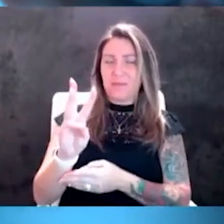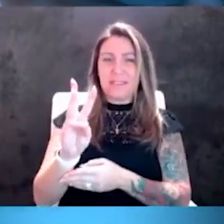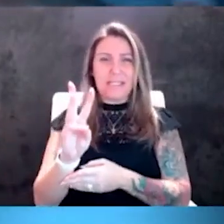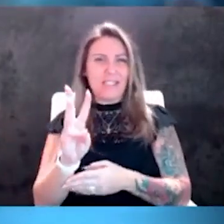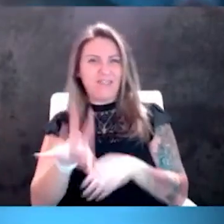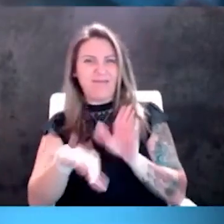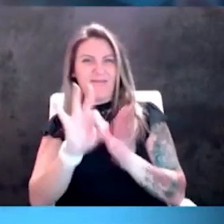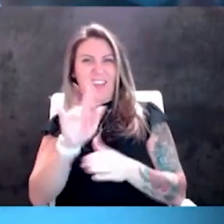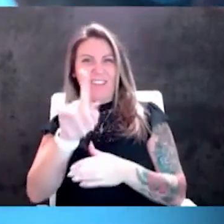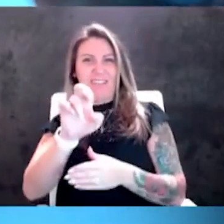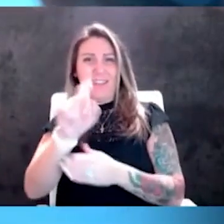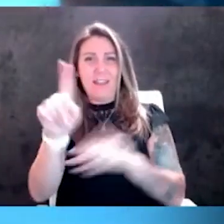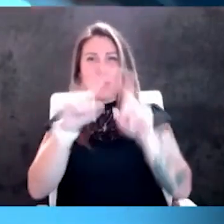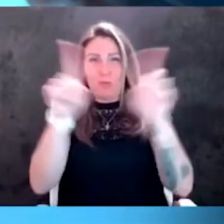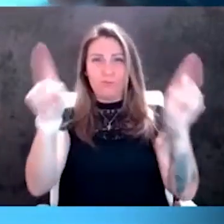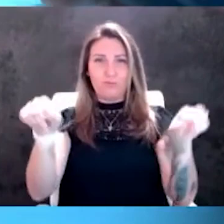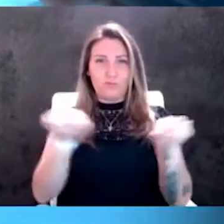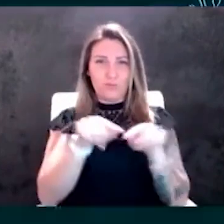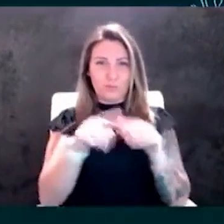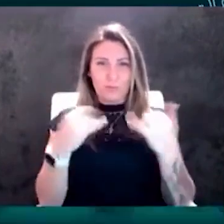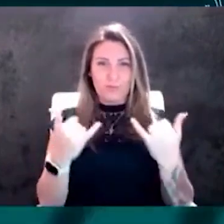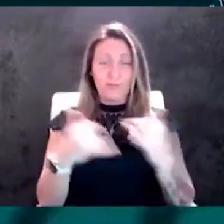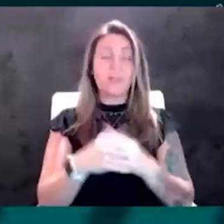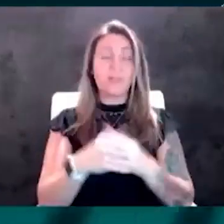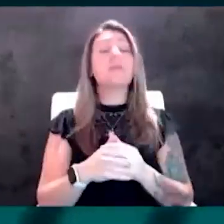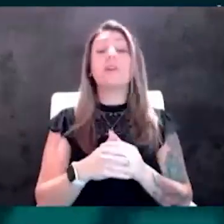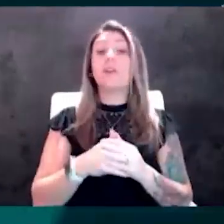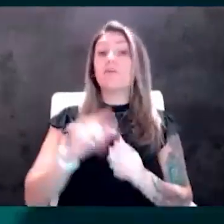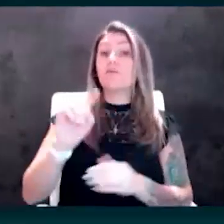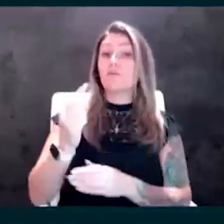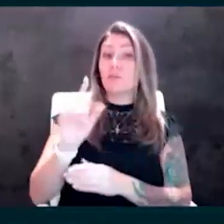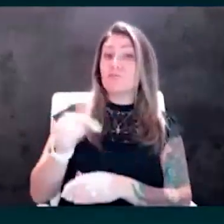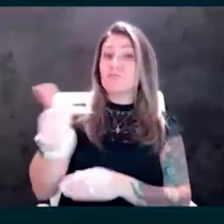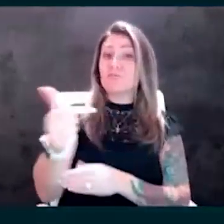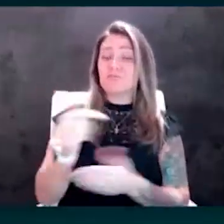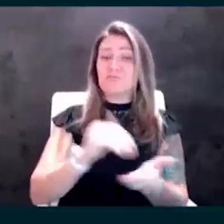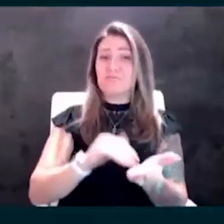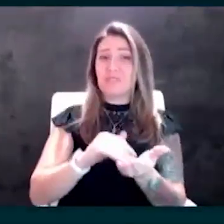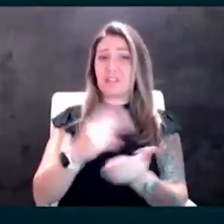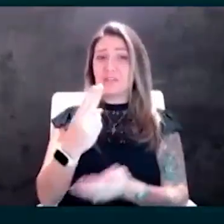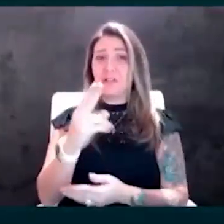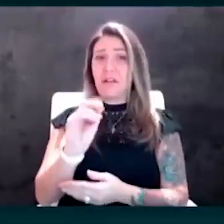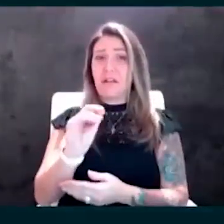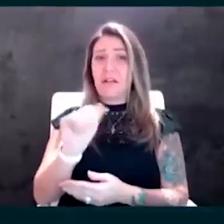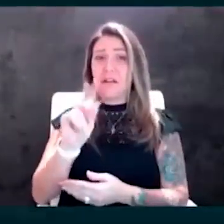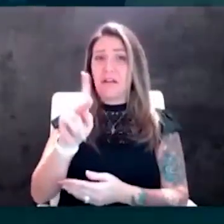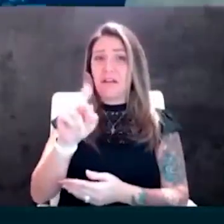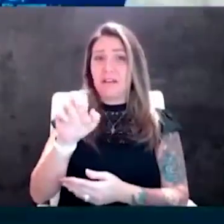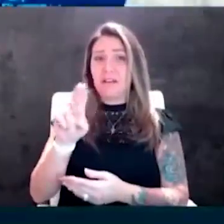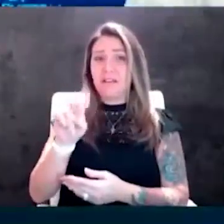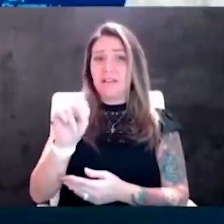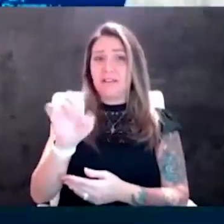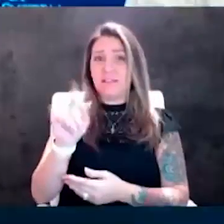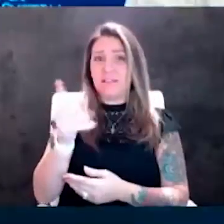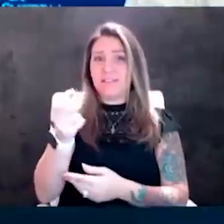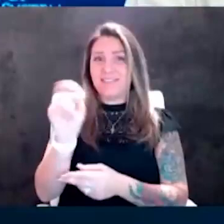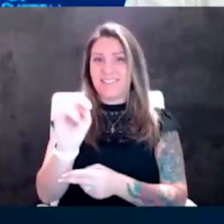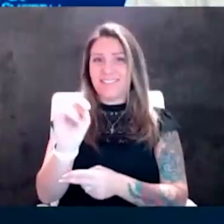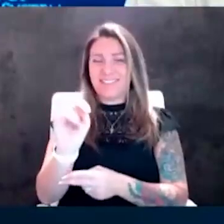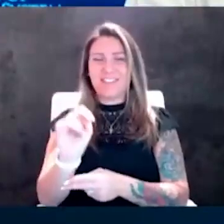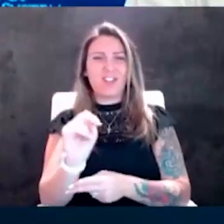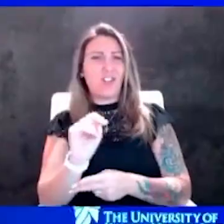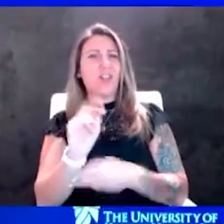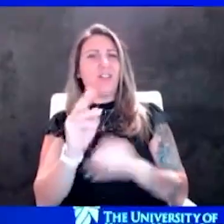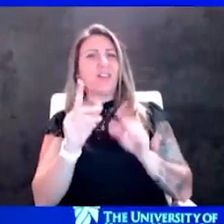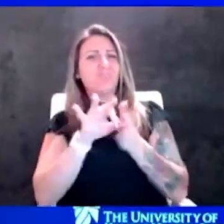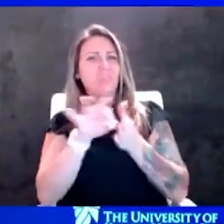pretty great guests, but first I'm going to turn to Dr. Dana Hawkinson, who's going to join us with our numbers. Yeah, hey. Numbers are